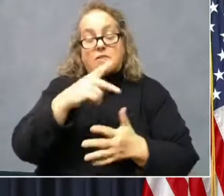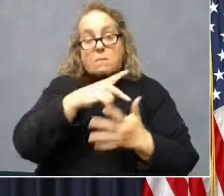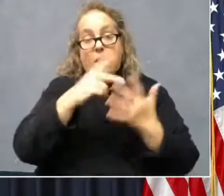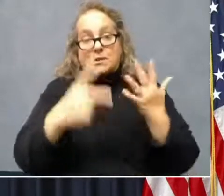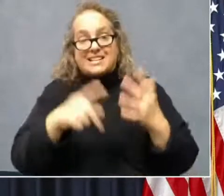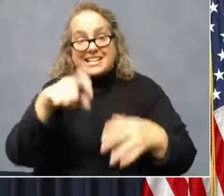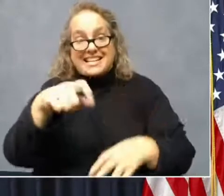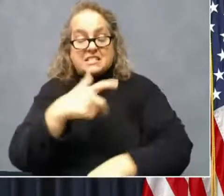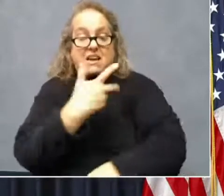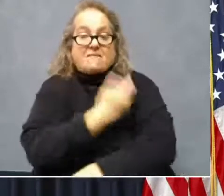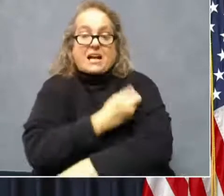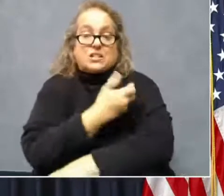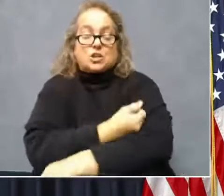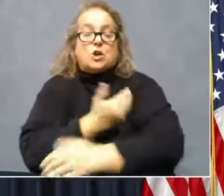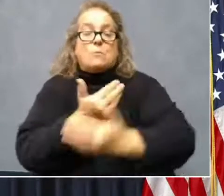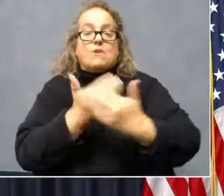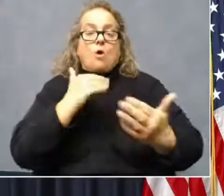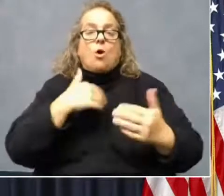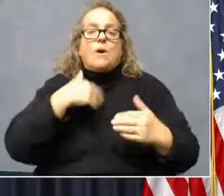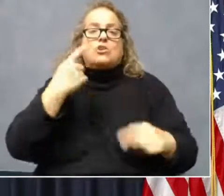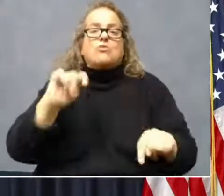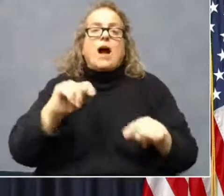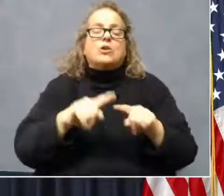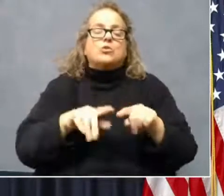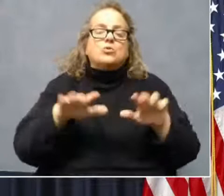relaxing restrictions and mandates and that kind of thing?